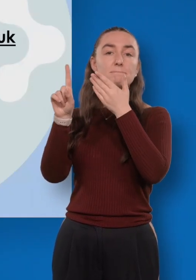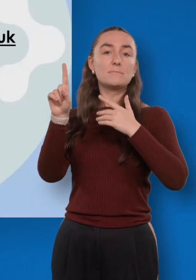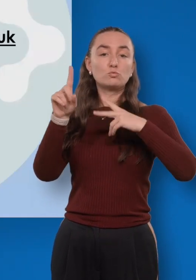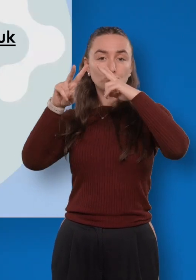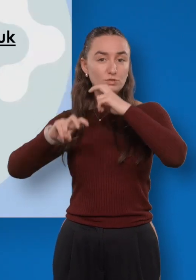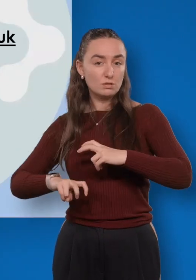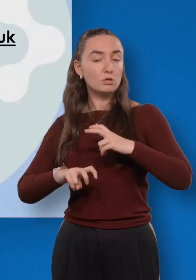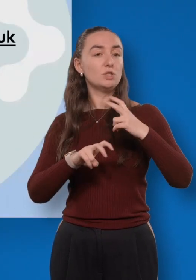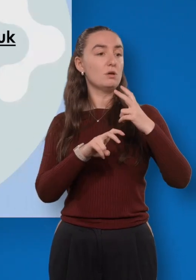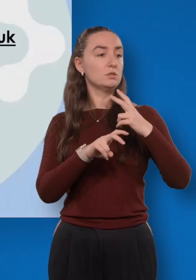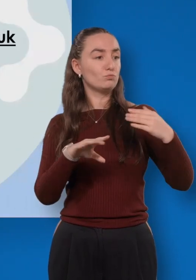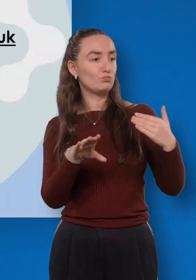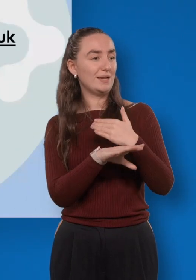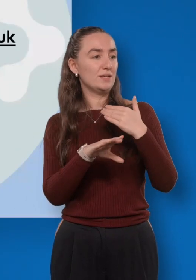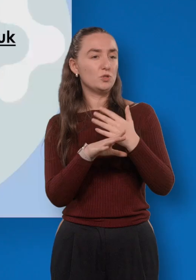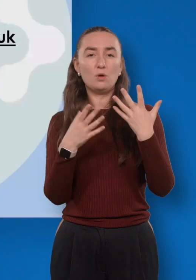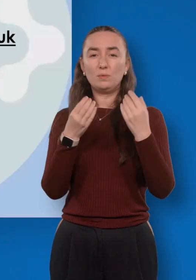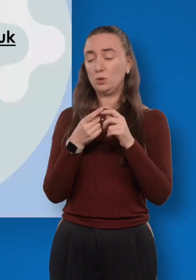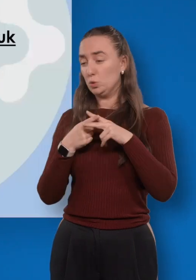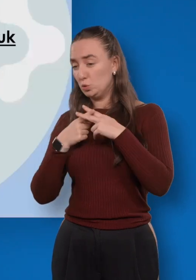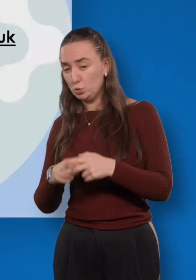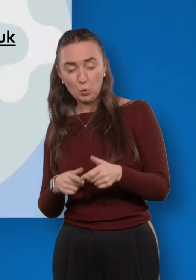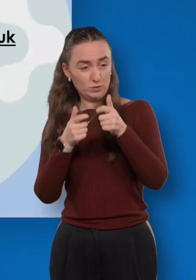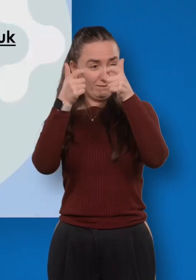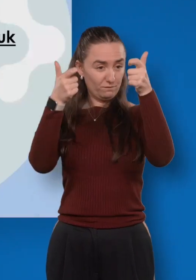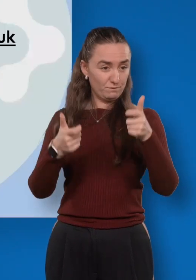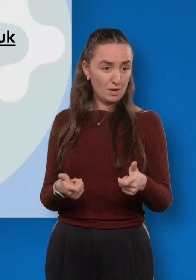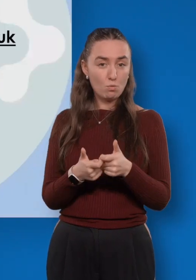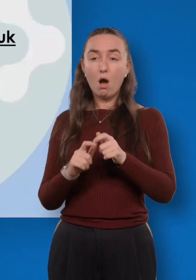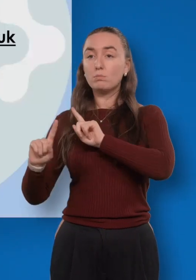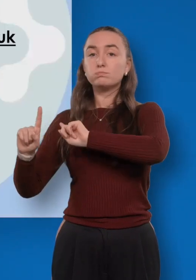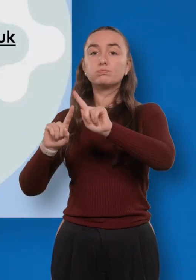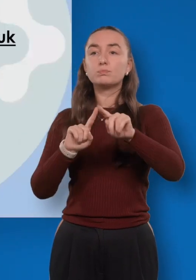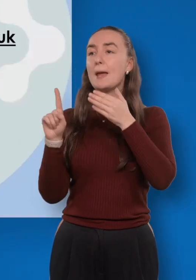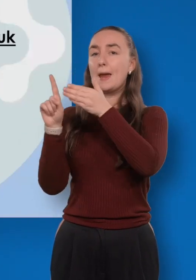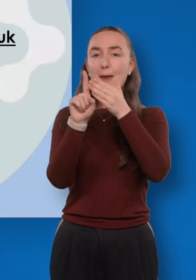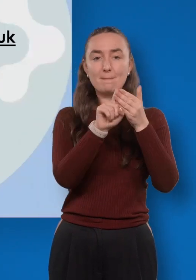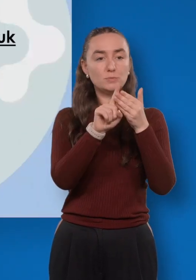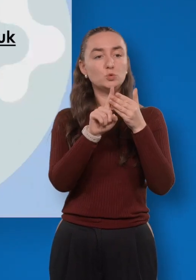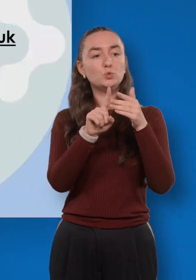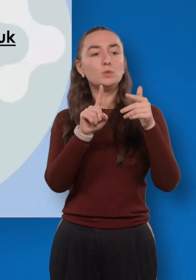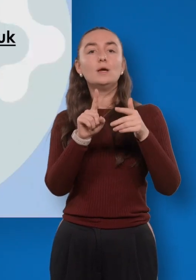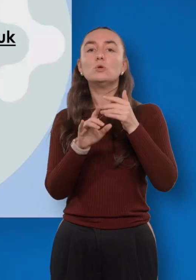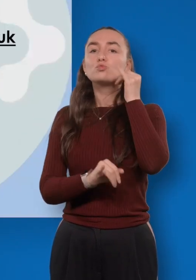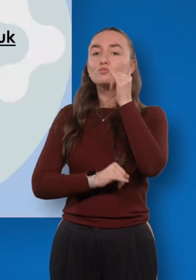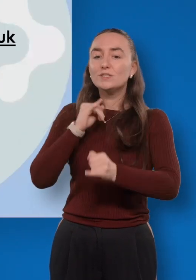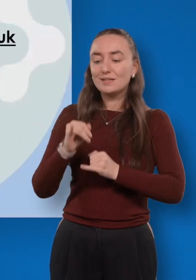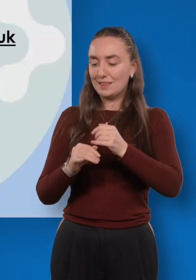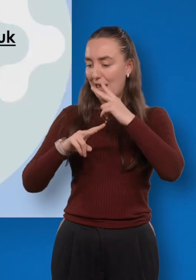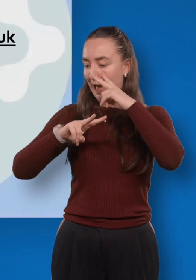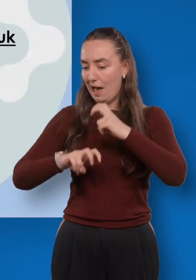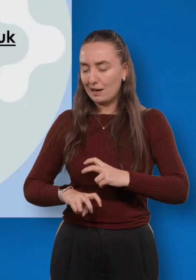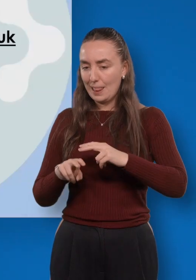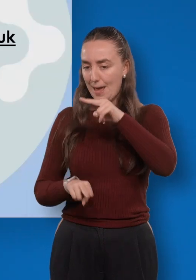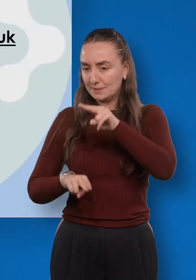tools, frameworks, and various and different approaches that are necessary to critically analyze and specifically